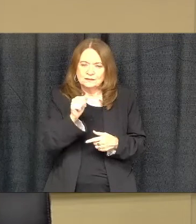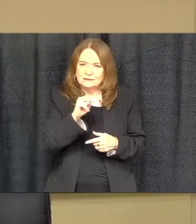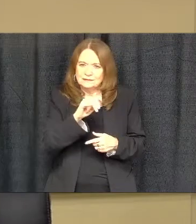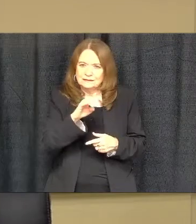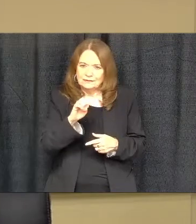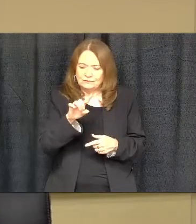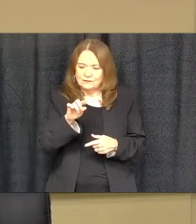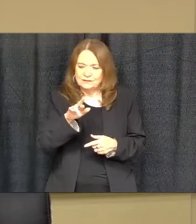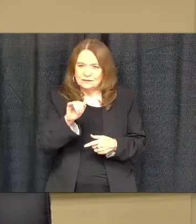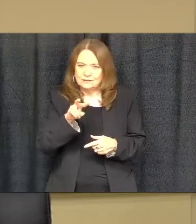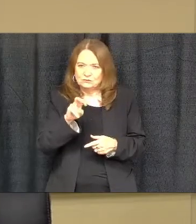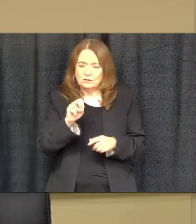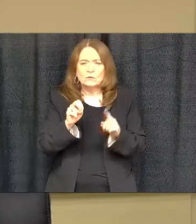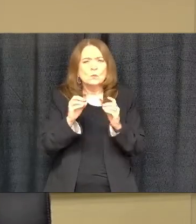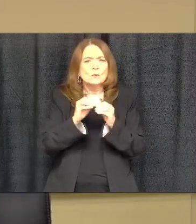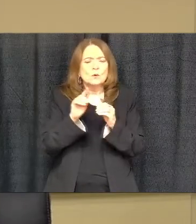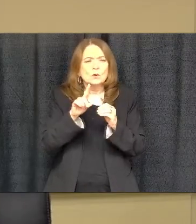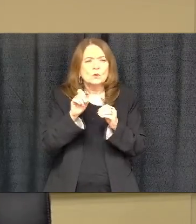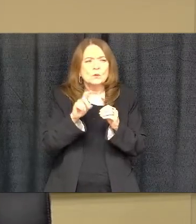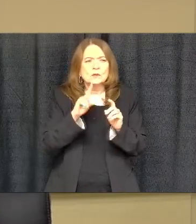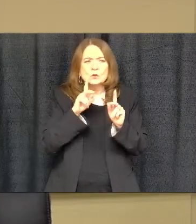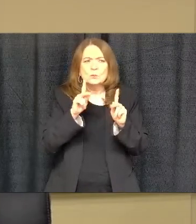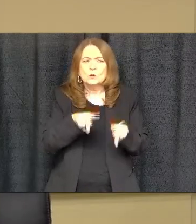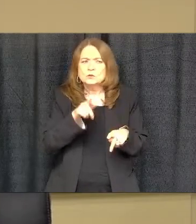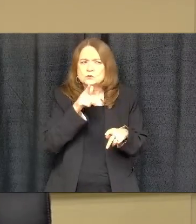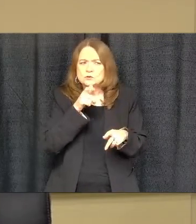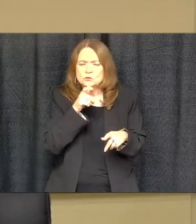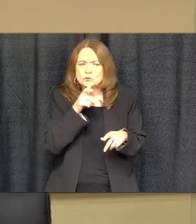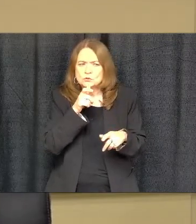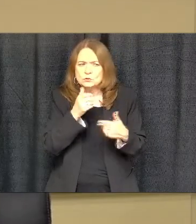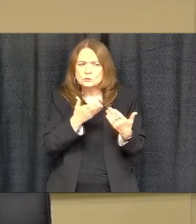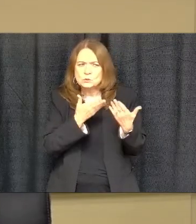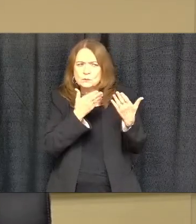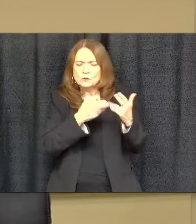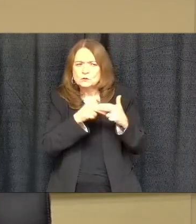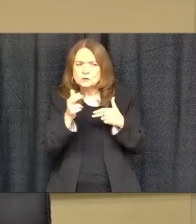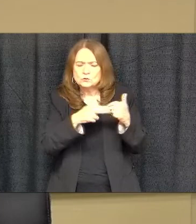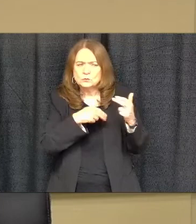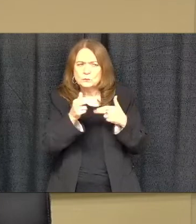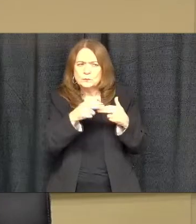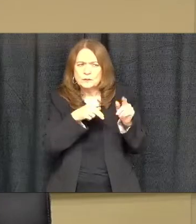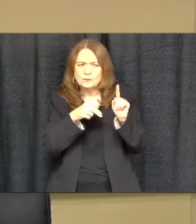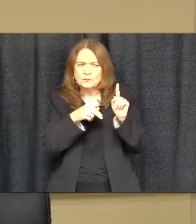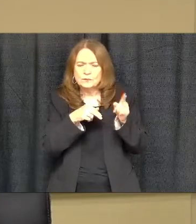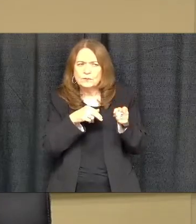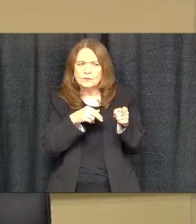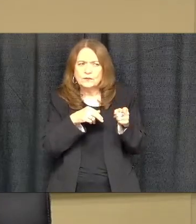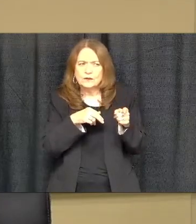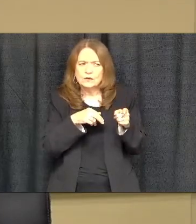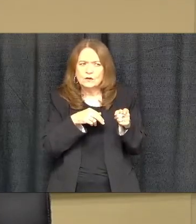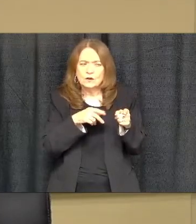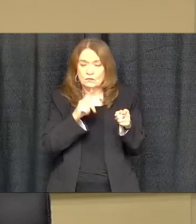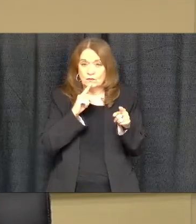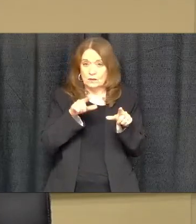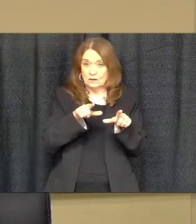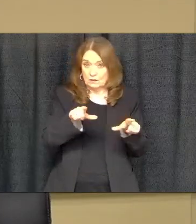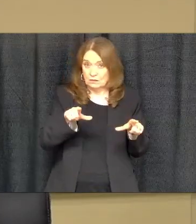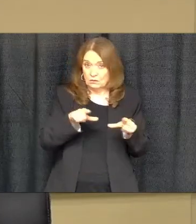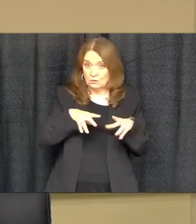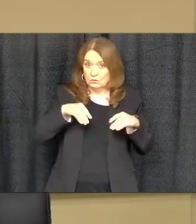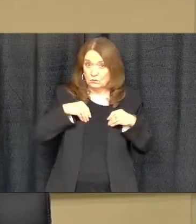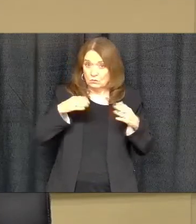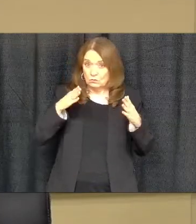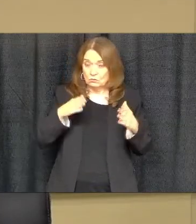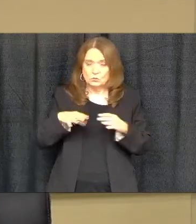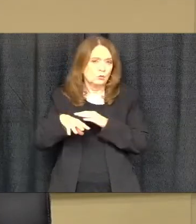question. Is the person that's proposing to develop out this property for their use, is it a local owner or is that